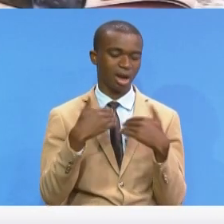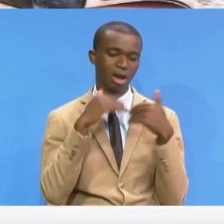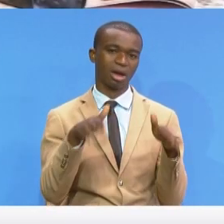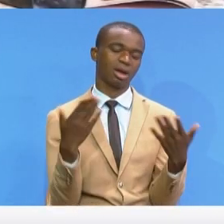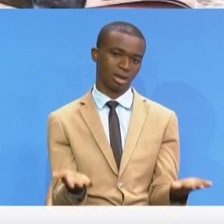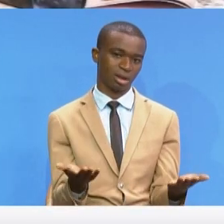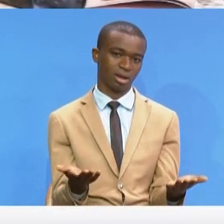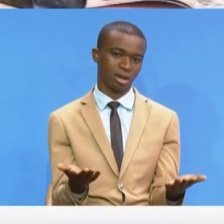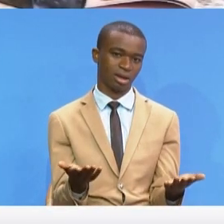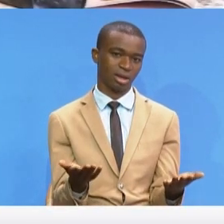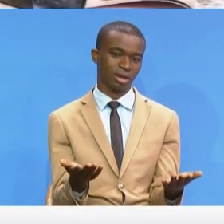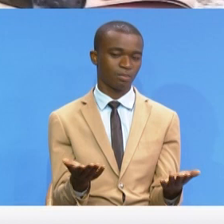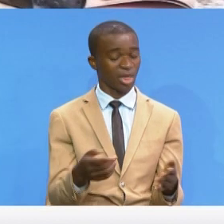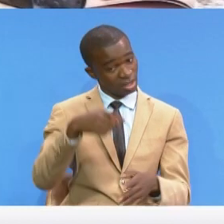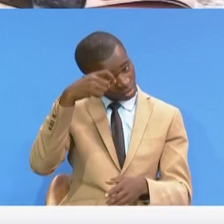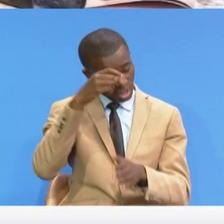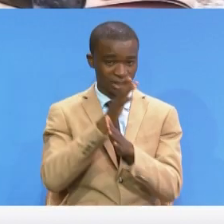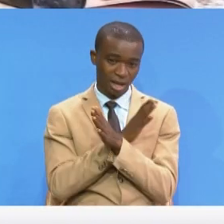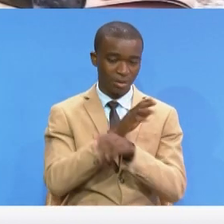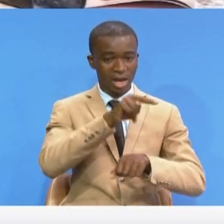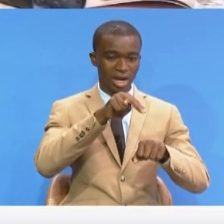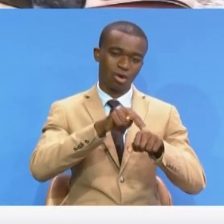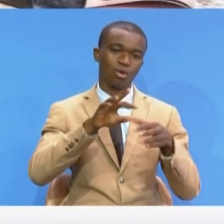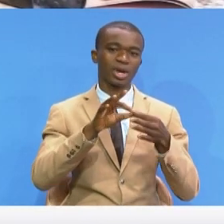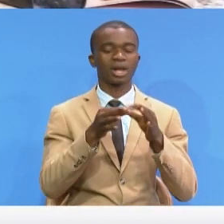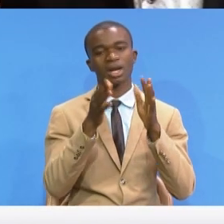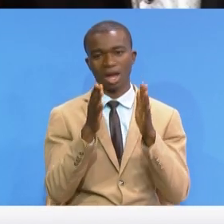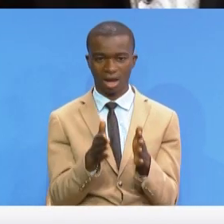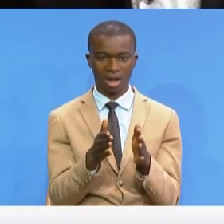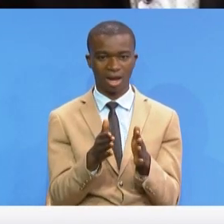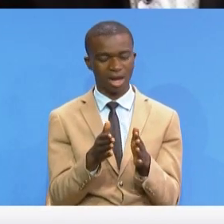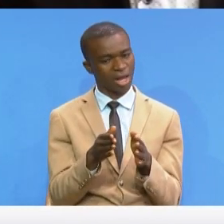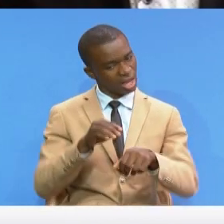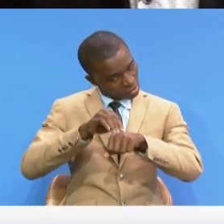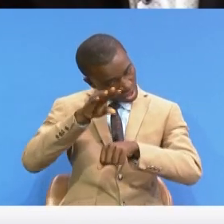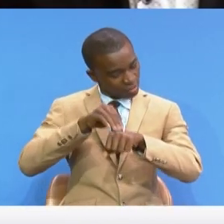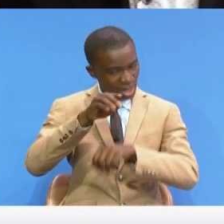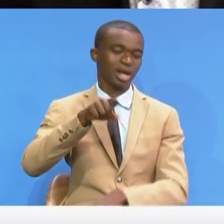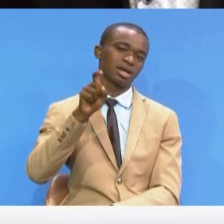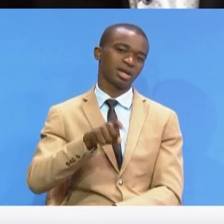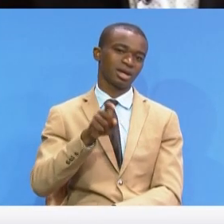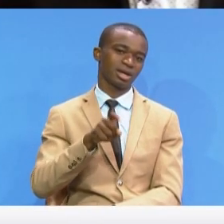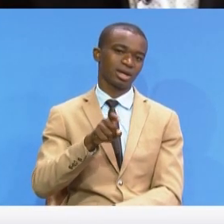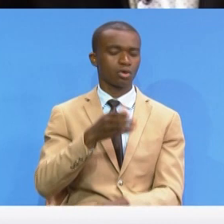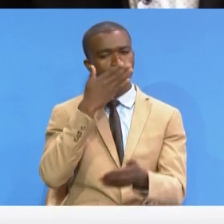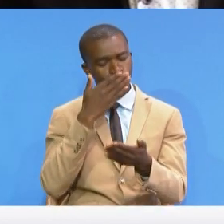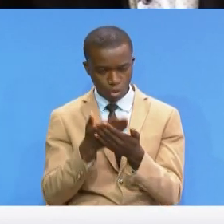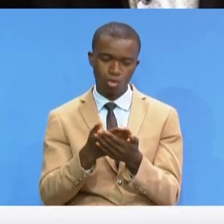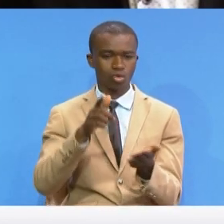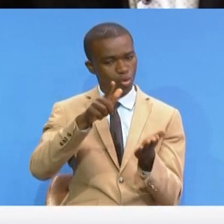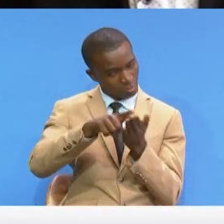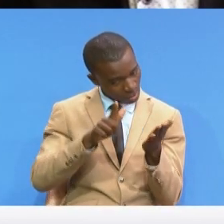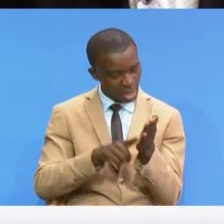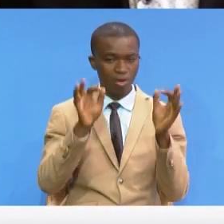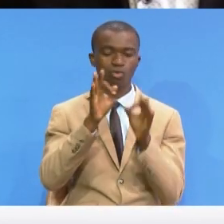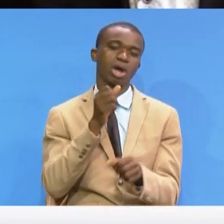provisions. Smart Zambia National Coordinator Percy Chinyama emphasized the need for a conducive legislative